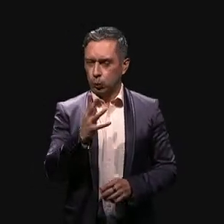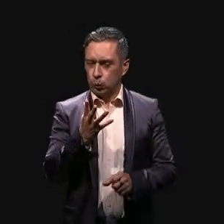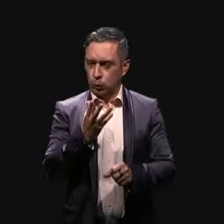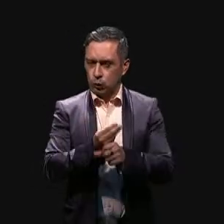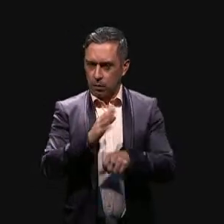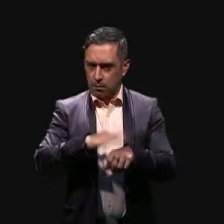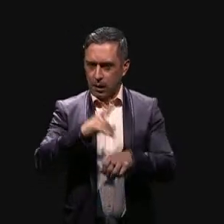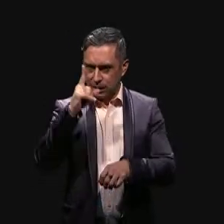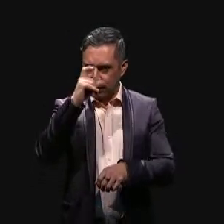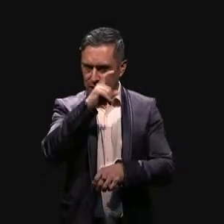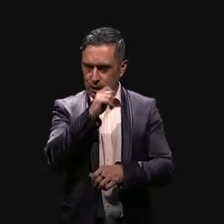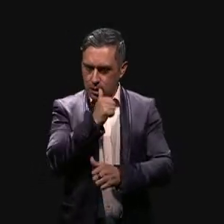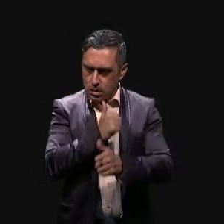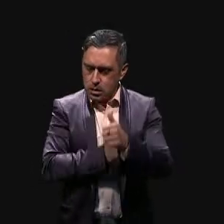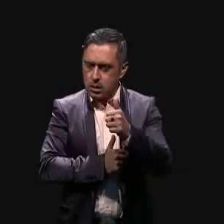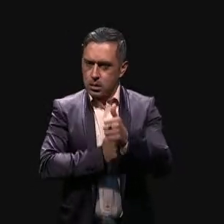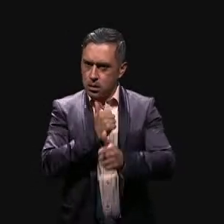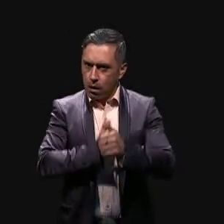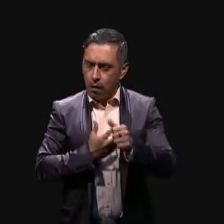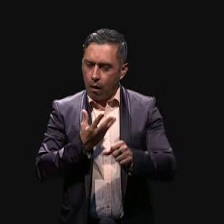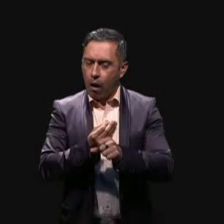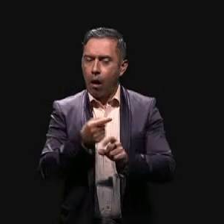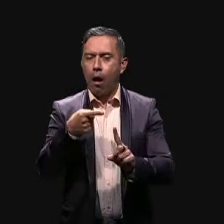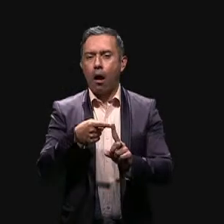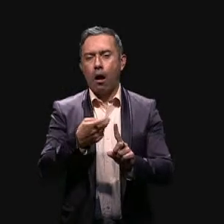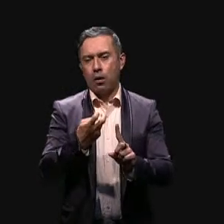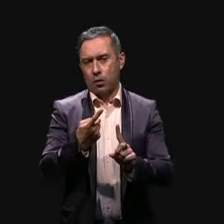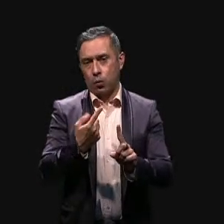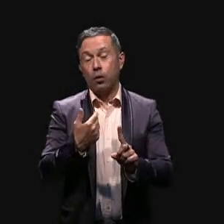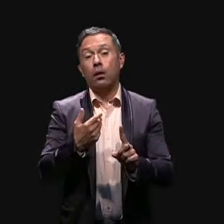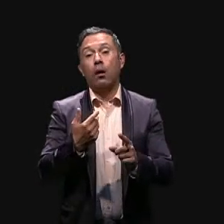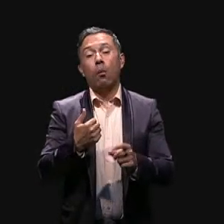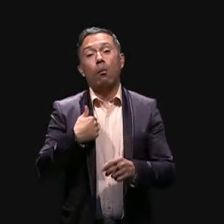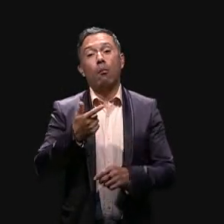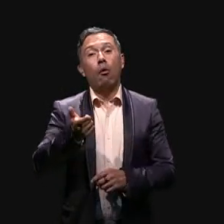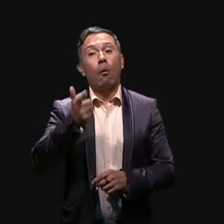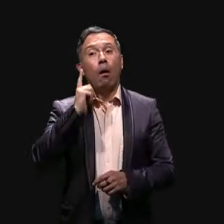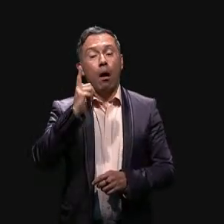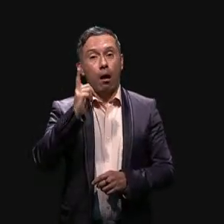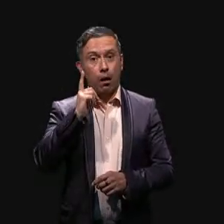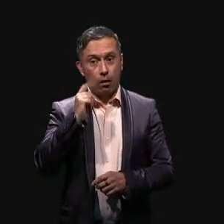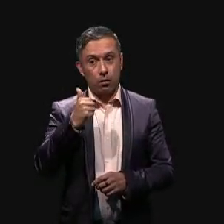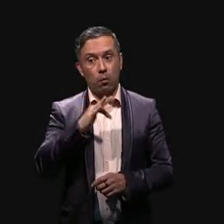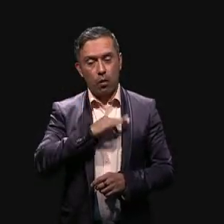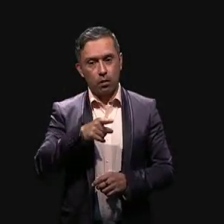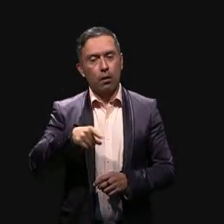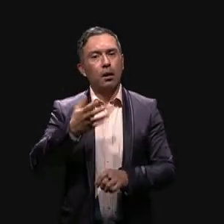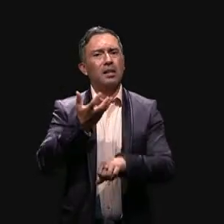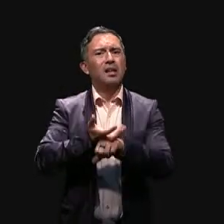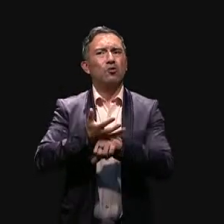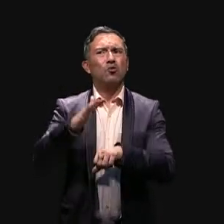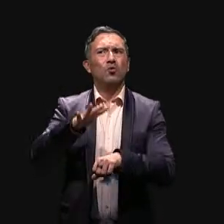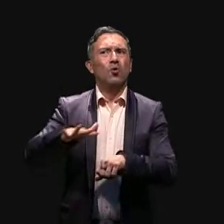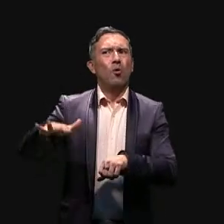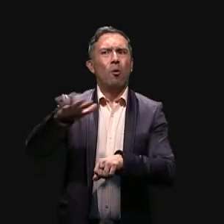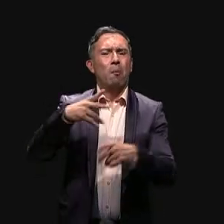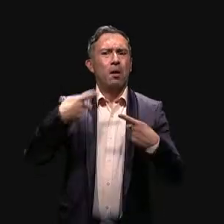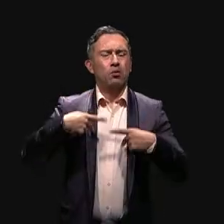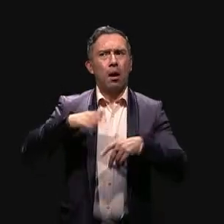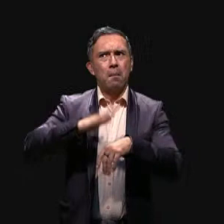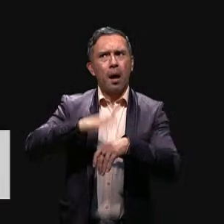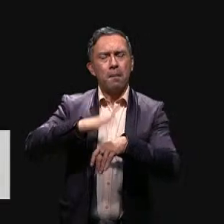that we're able to reach enough Americans to get them to participate and understand really what is on the